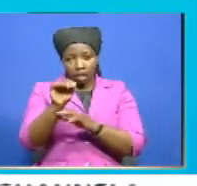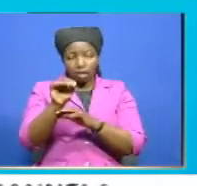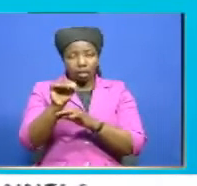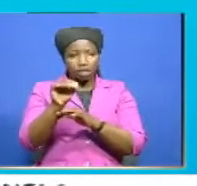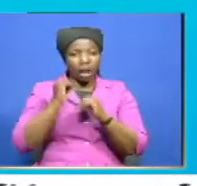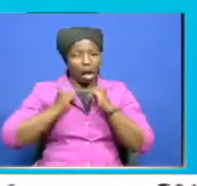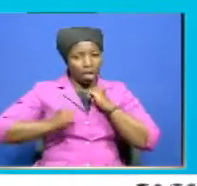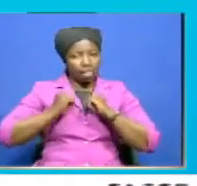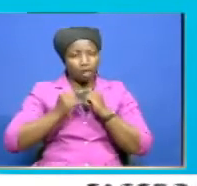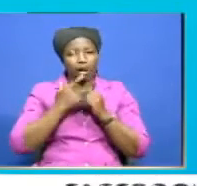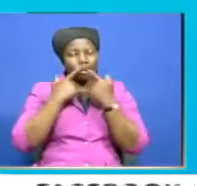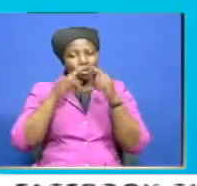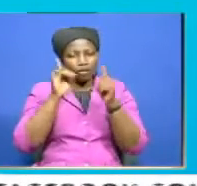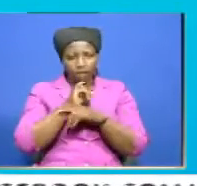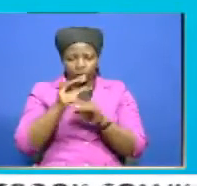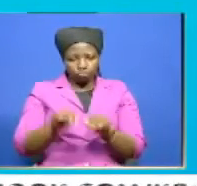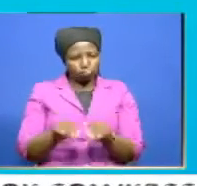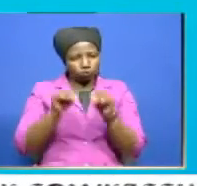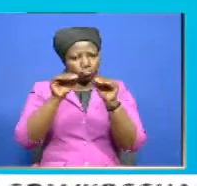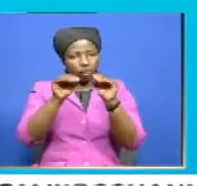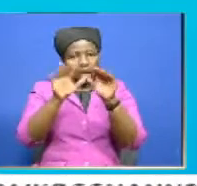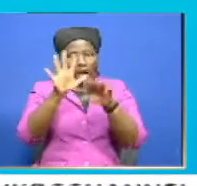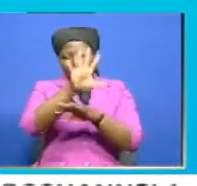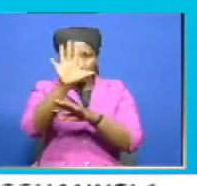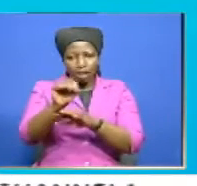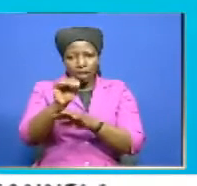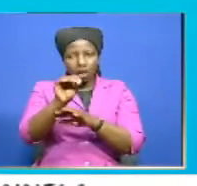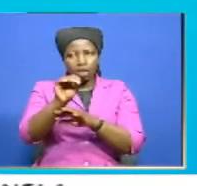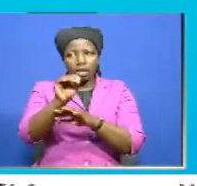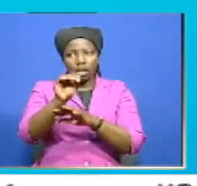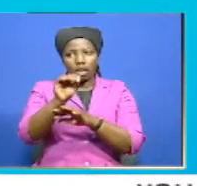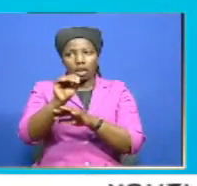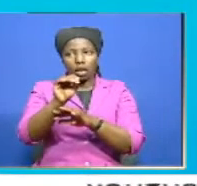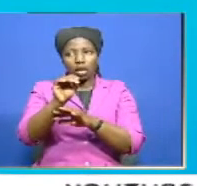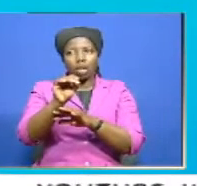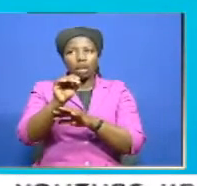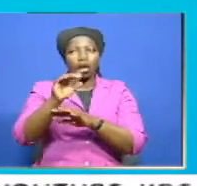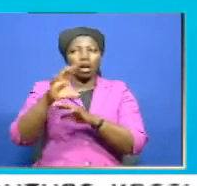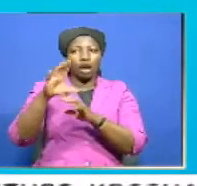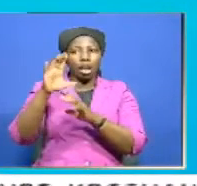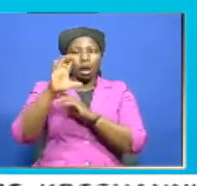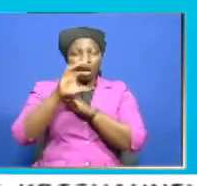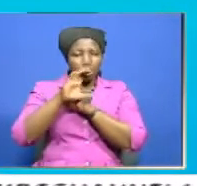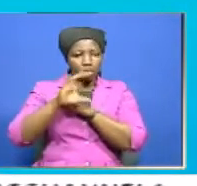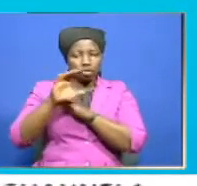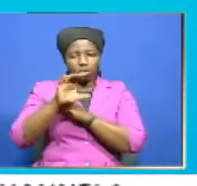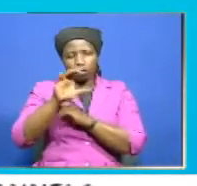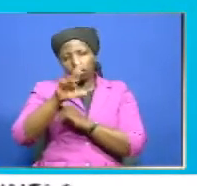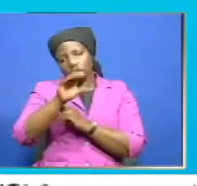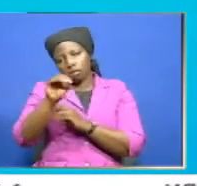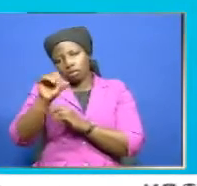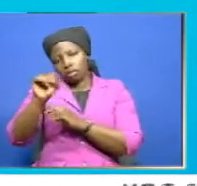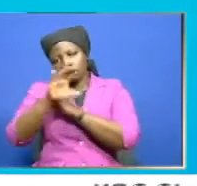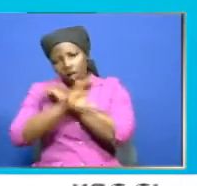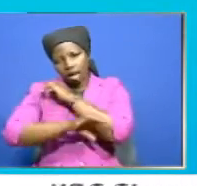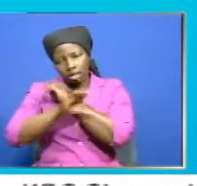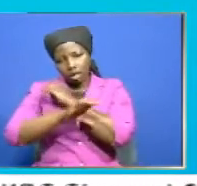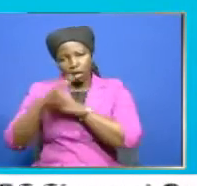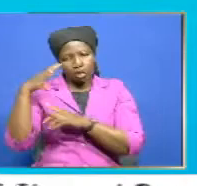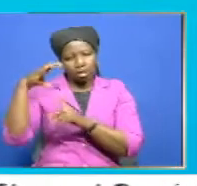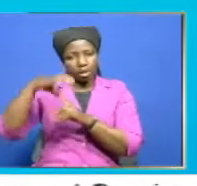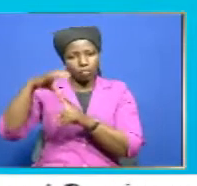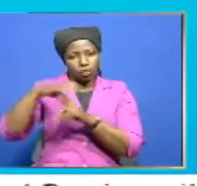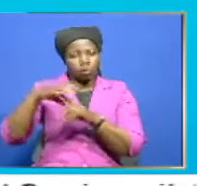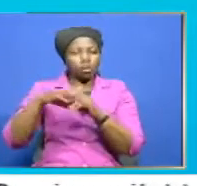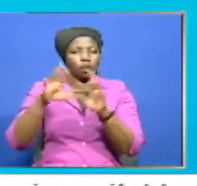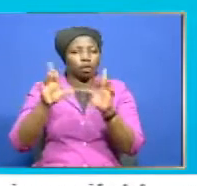of the Africa Cross Country Championships is on. Barnaba Korir, who's an Athletics Kenya Executive Committee member, will be telling us